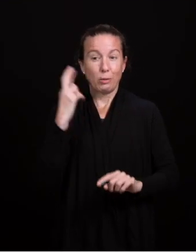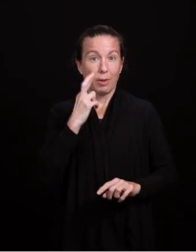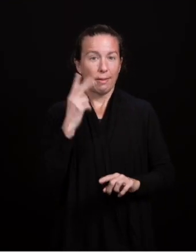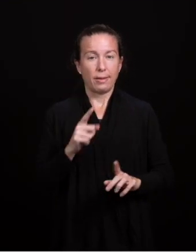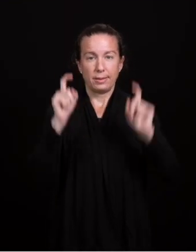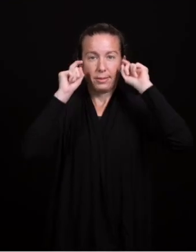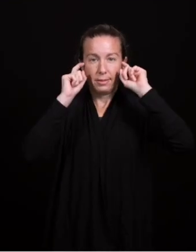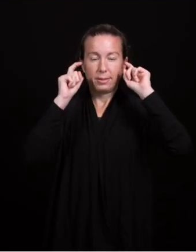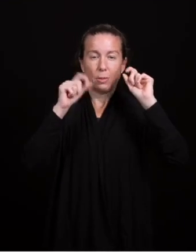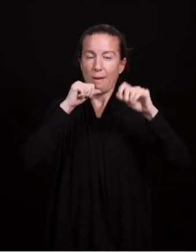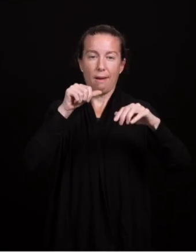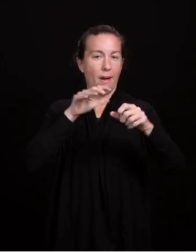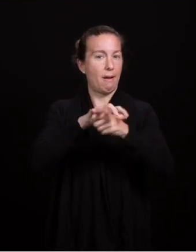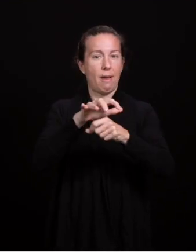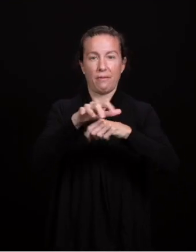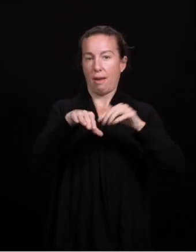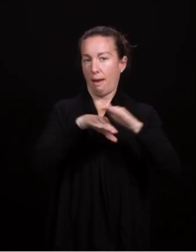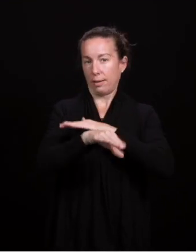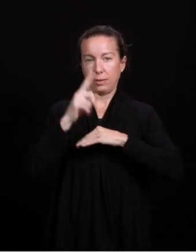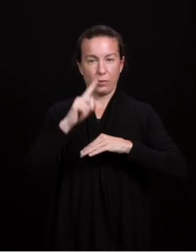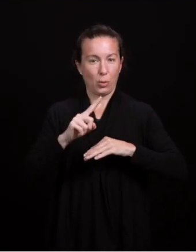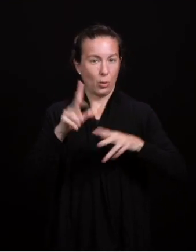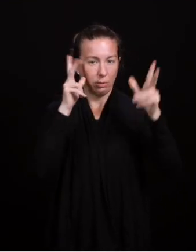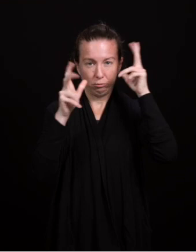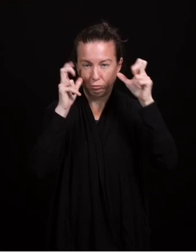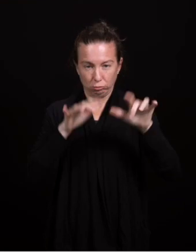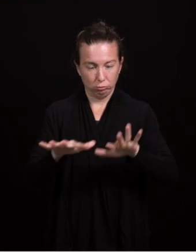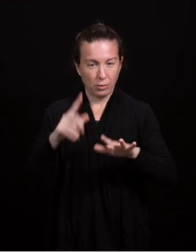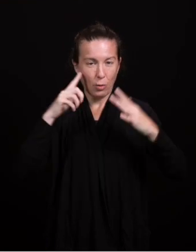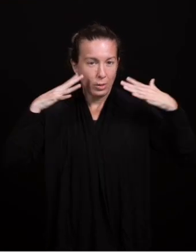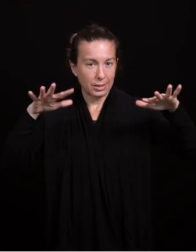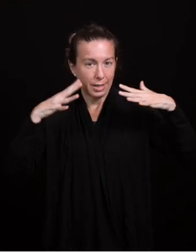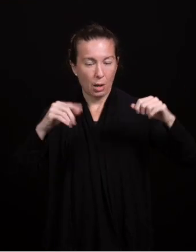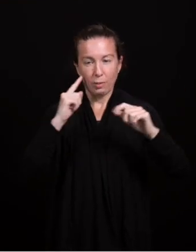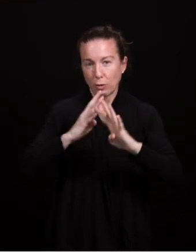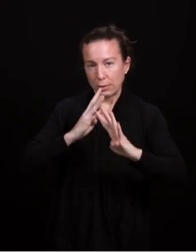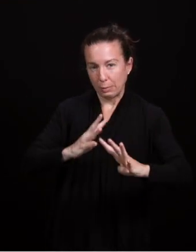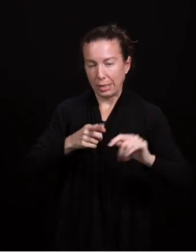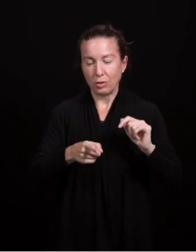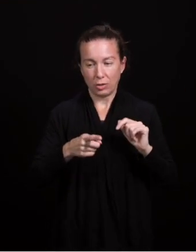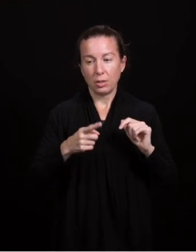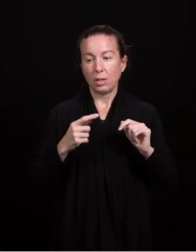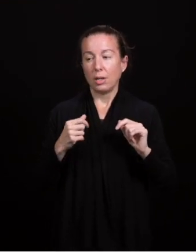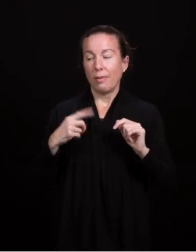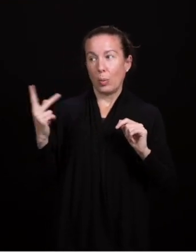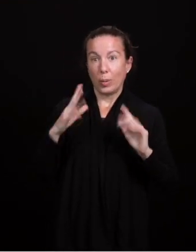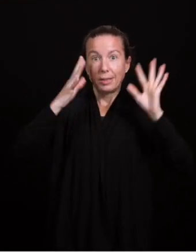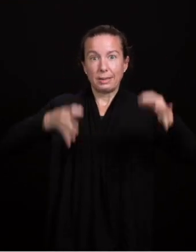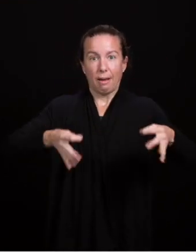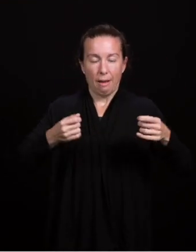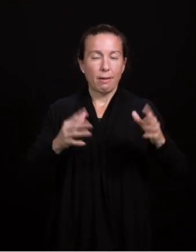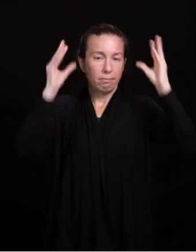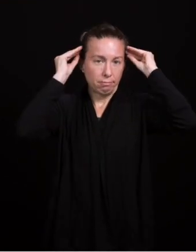weren't allowing her enough access to sound and to access speech, we made the decision for her to get